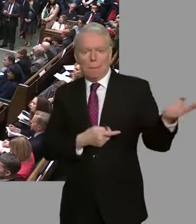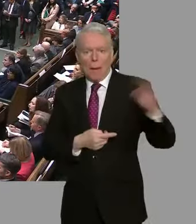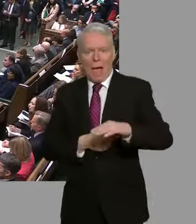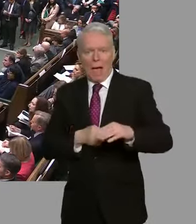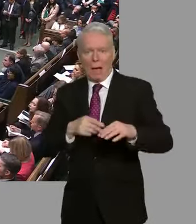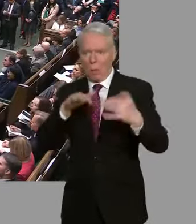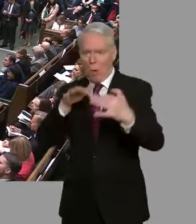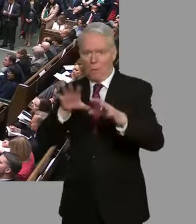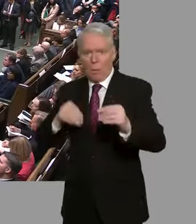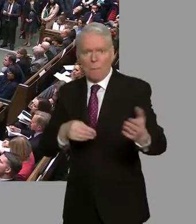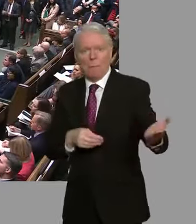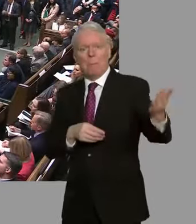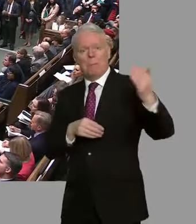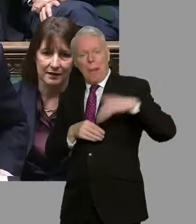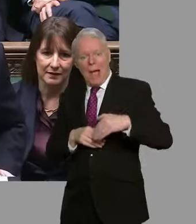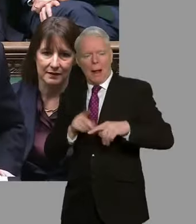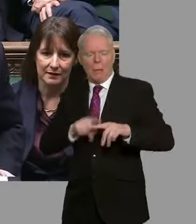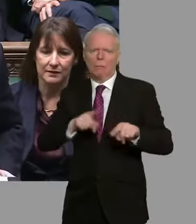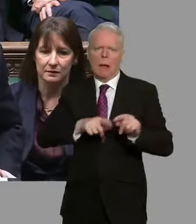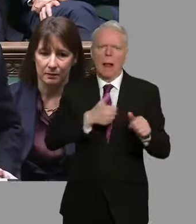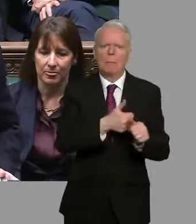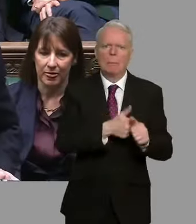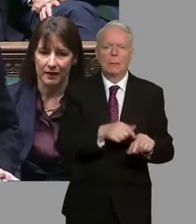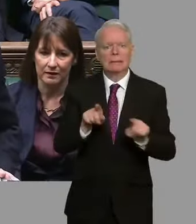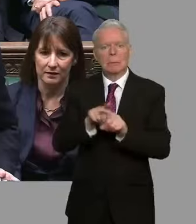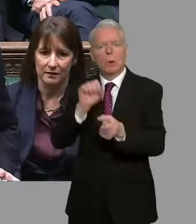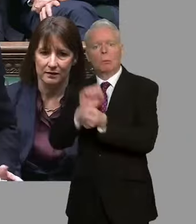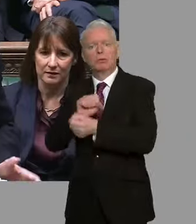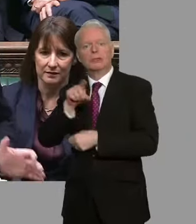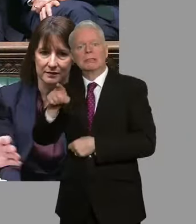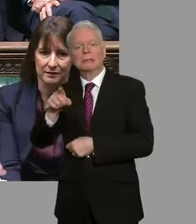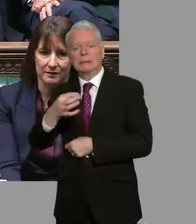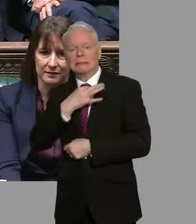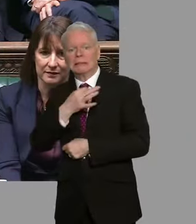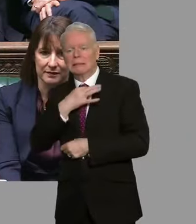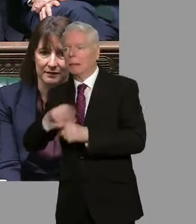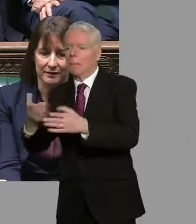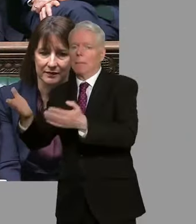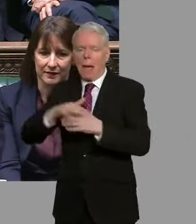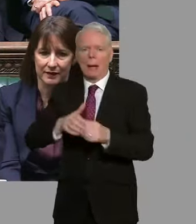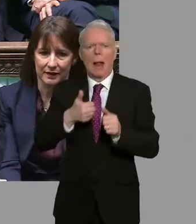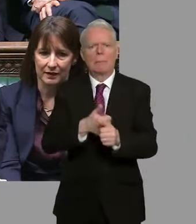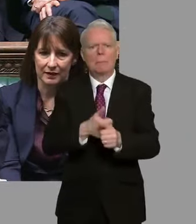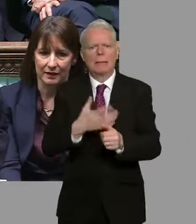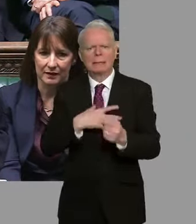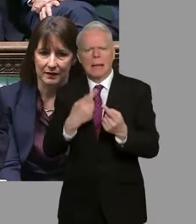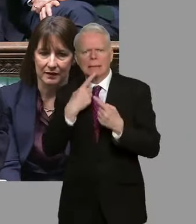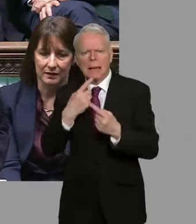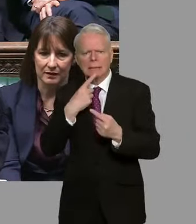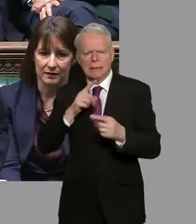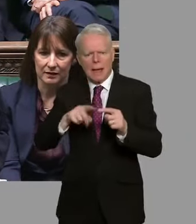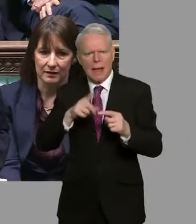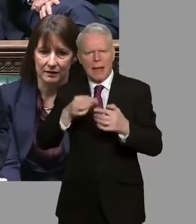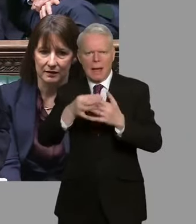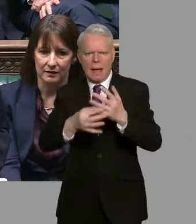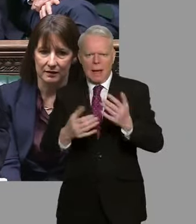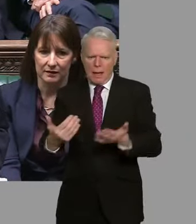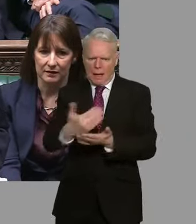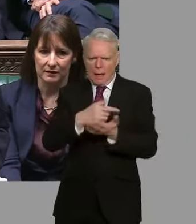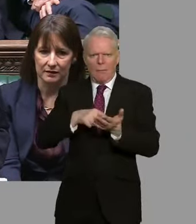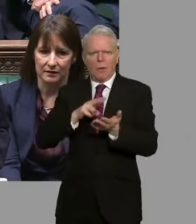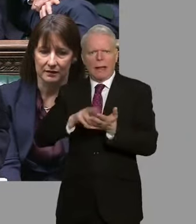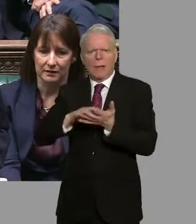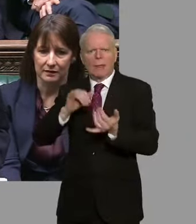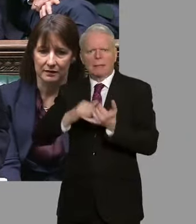I thank him for raising this, and he knows our support for Ukraine is ironclad. Mr. Speaker, we are funding NHS doctors and nurses